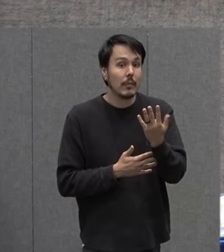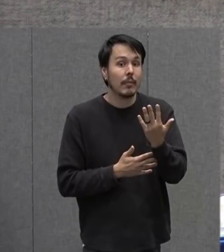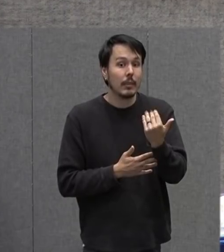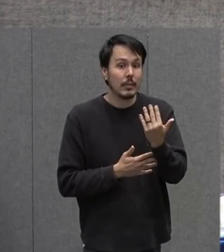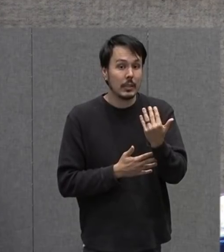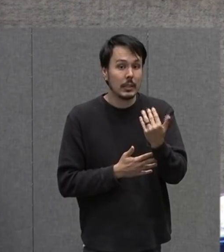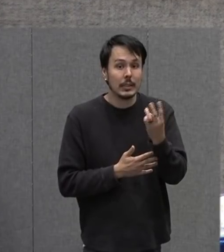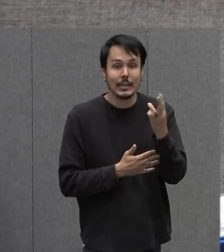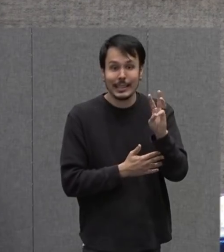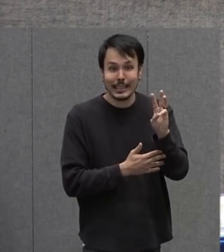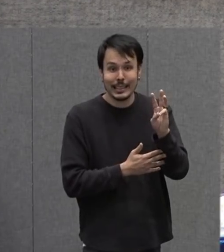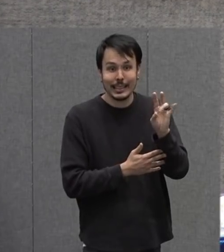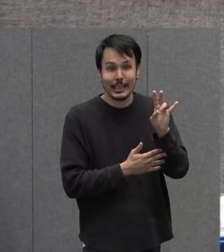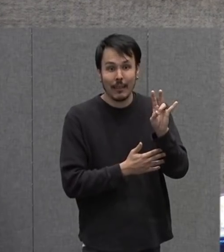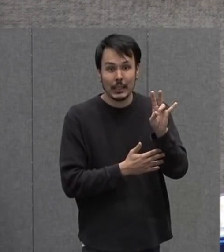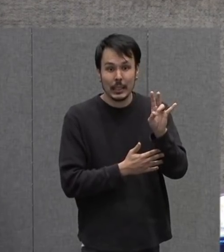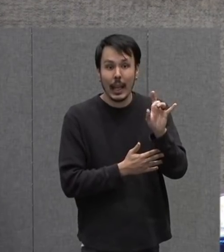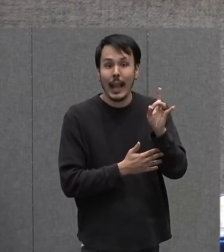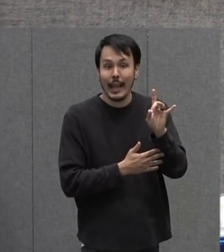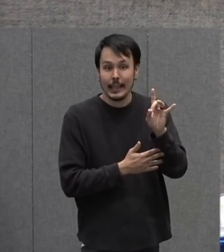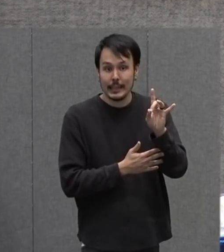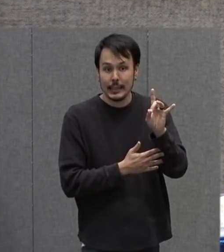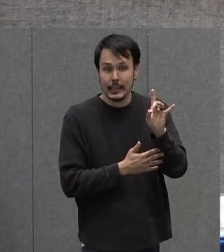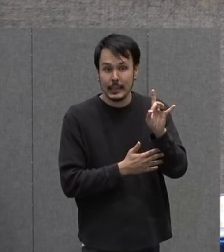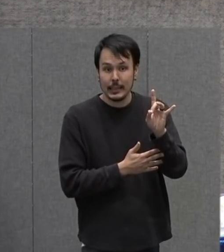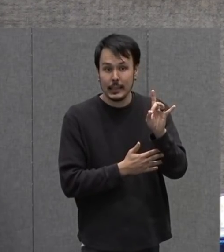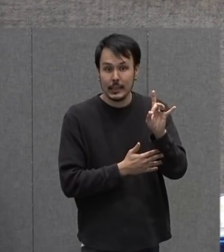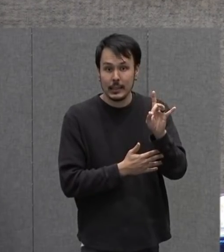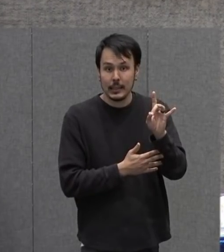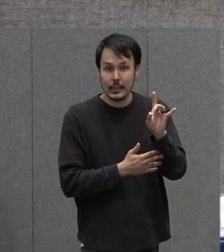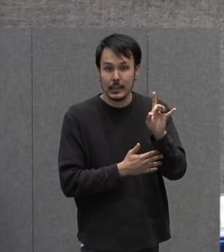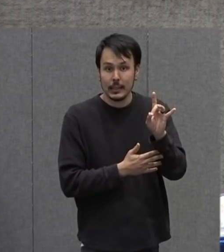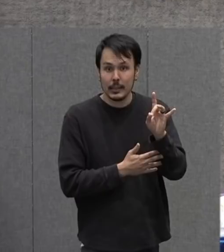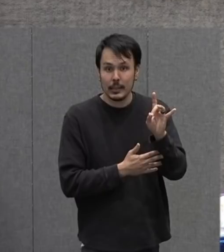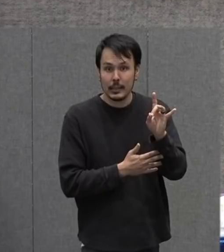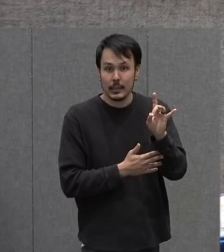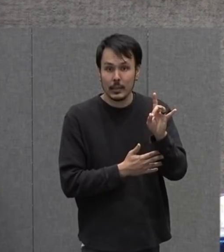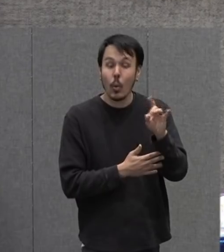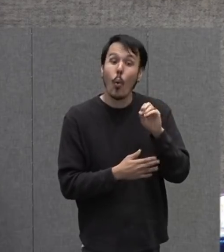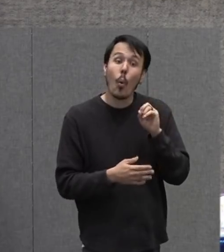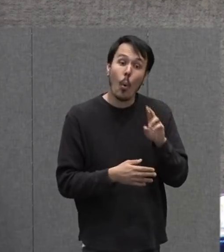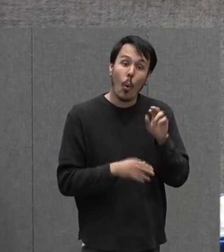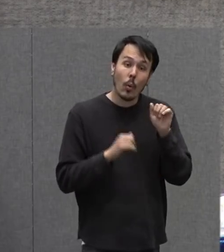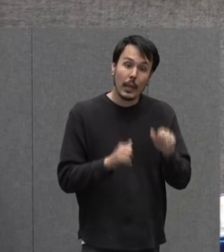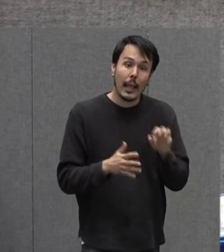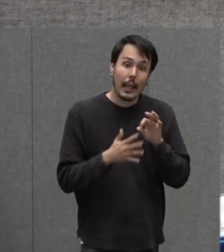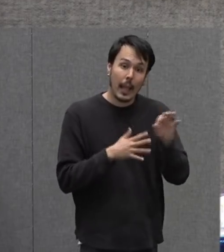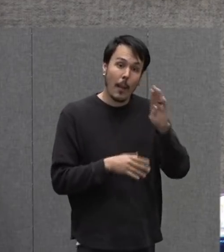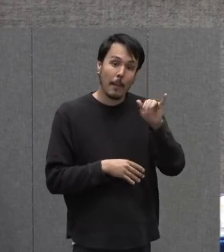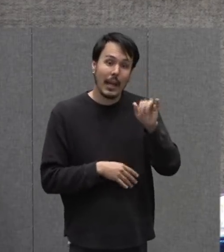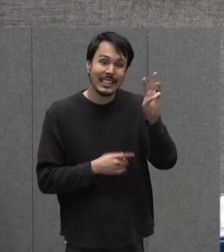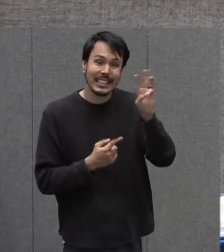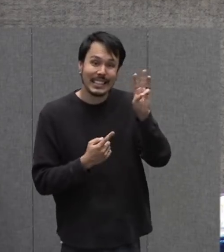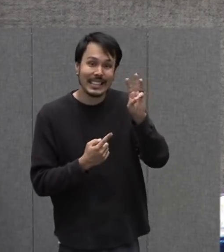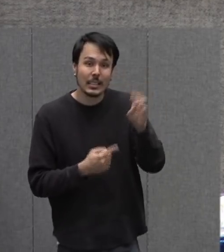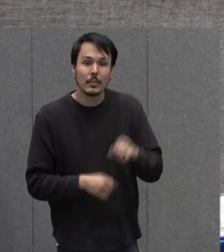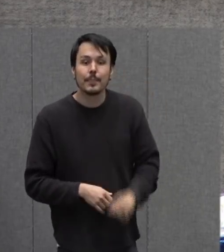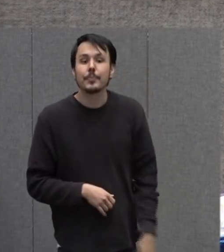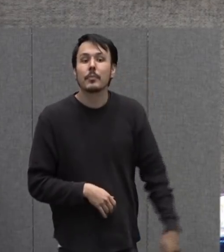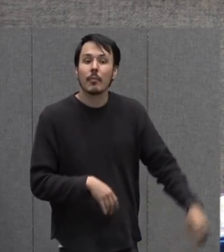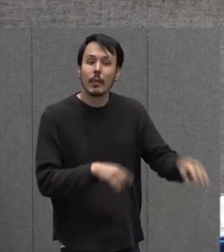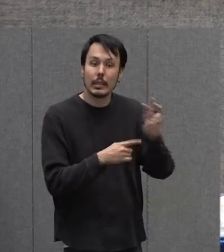14, 15, 16, 17, 18. Or we could count by 6s.